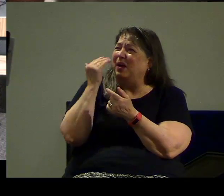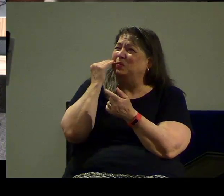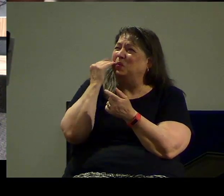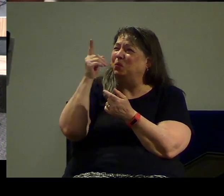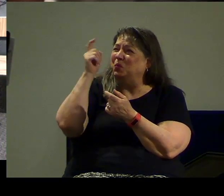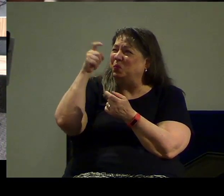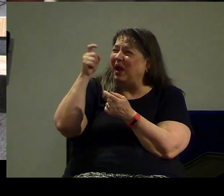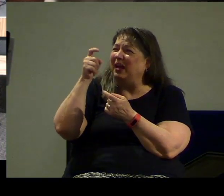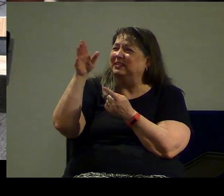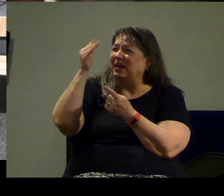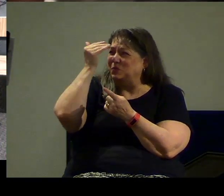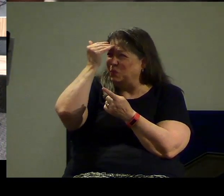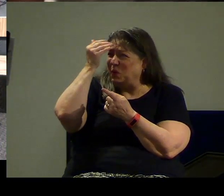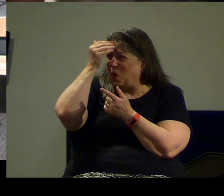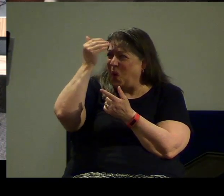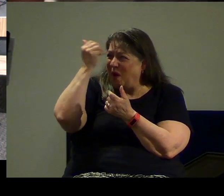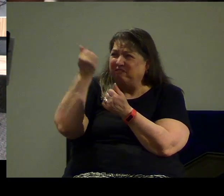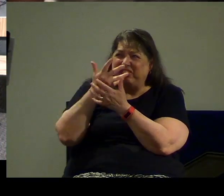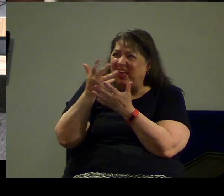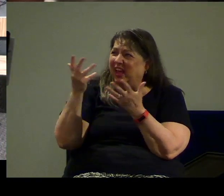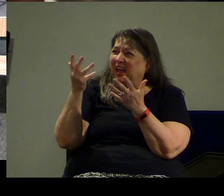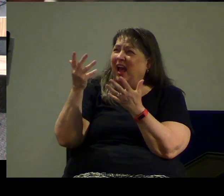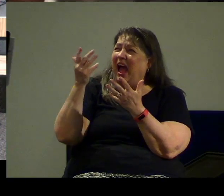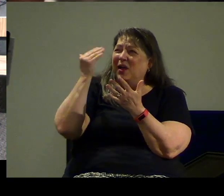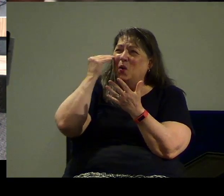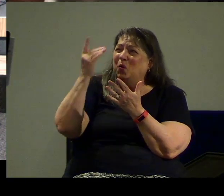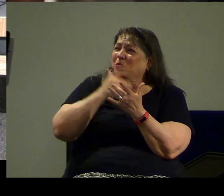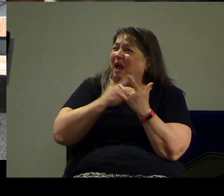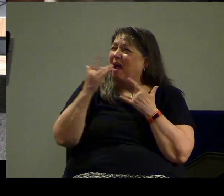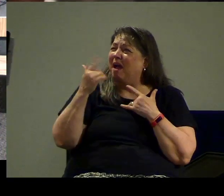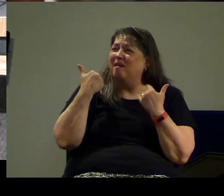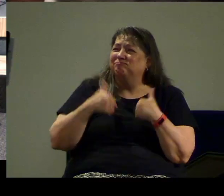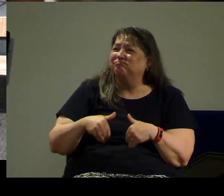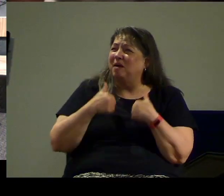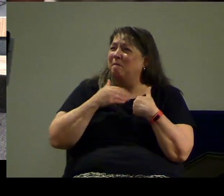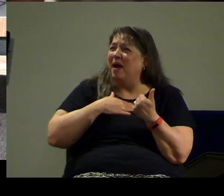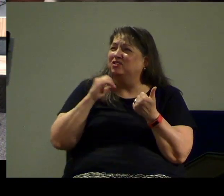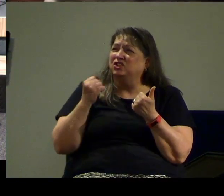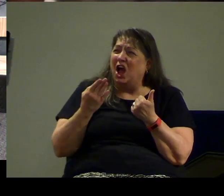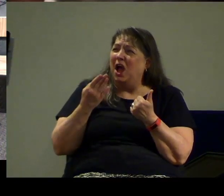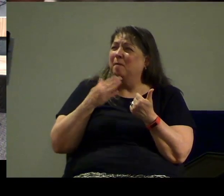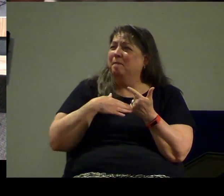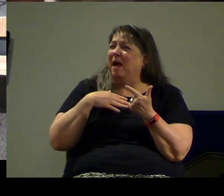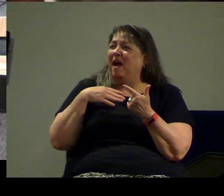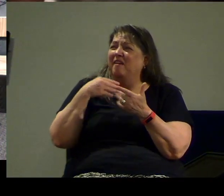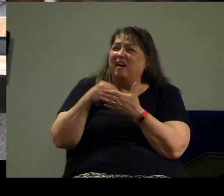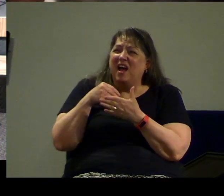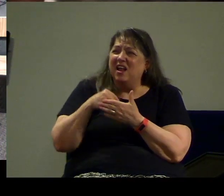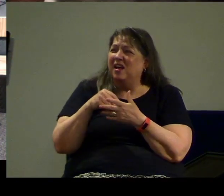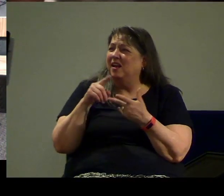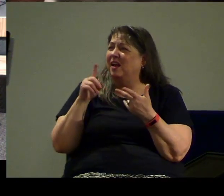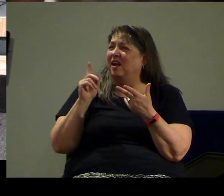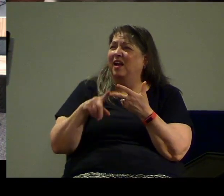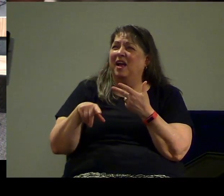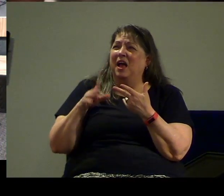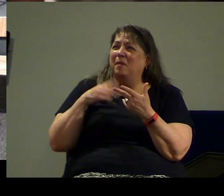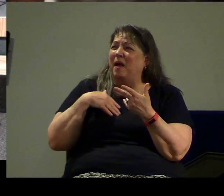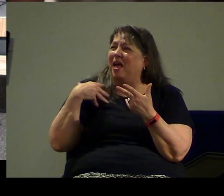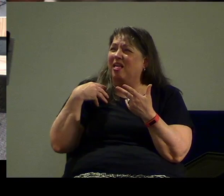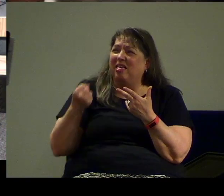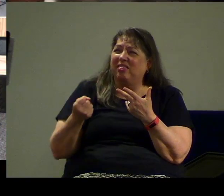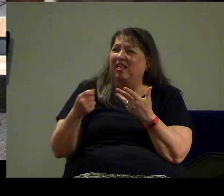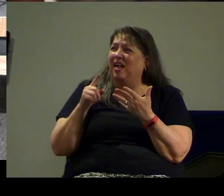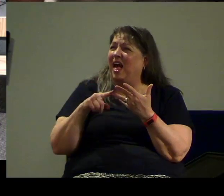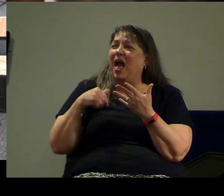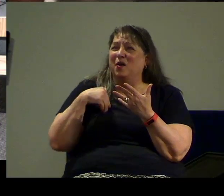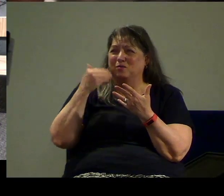wise and all knowing. I know you care about me. I know you care about my job. I know you care about my finances. I know you care about my health. I